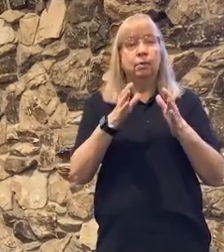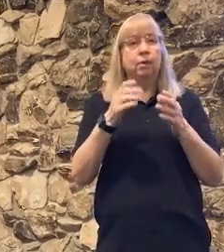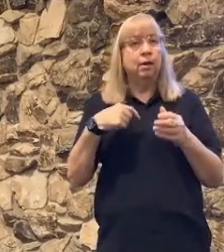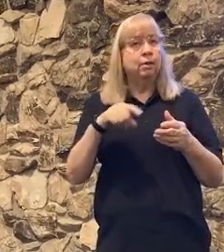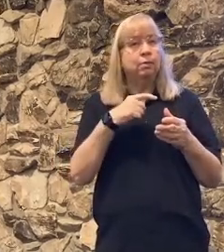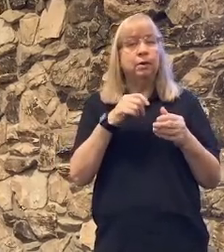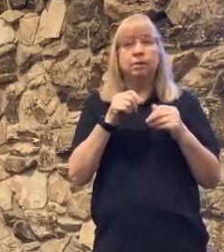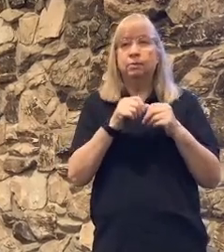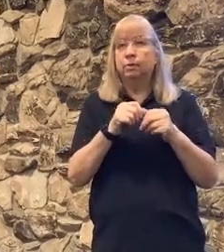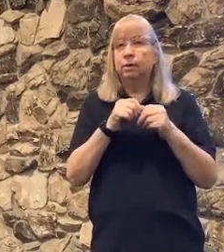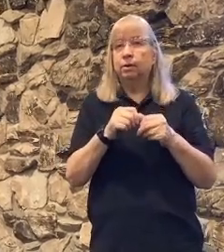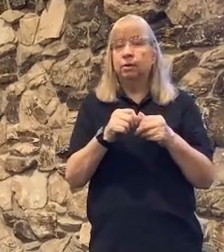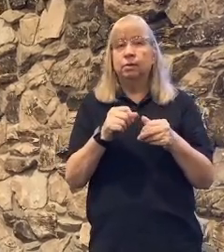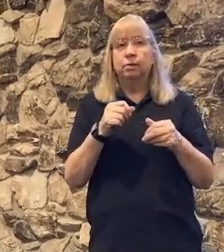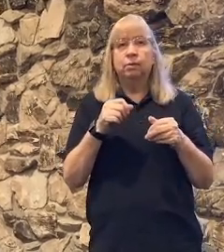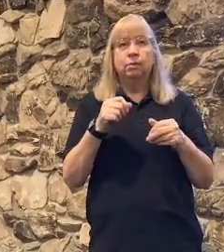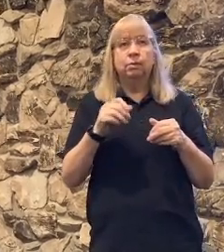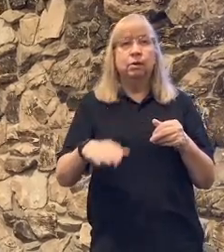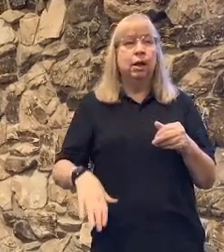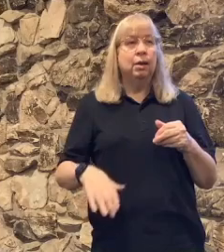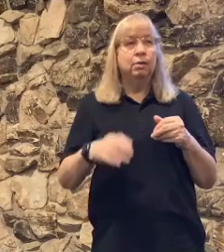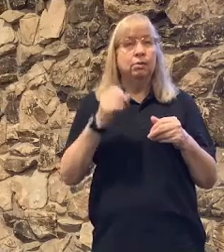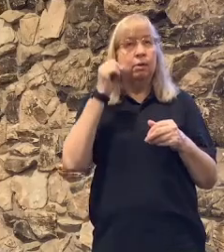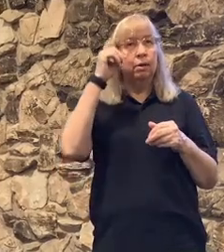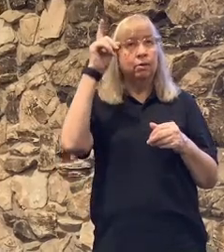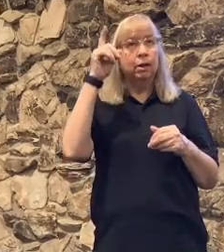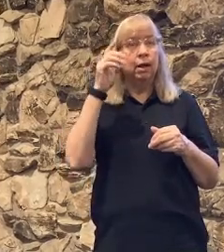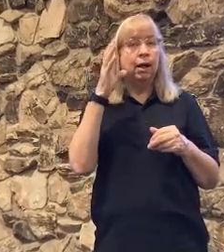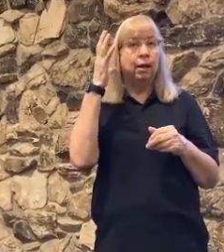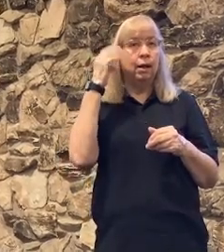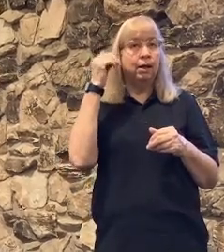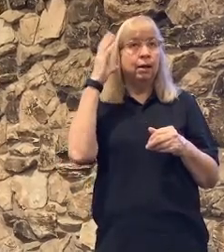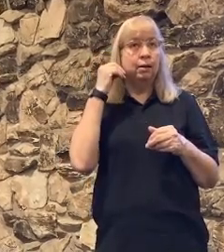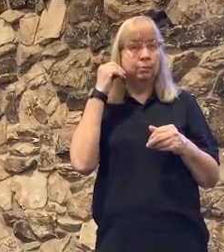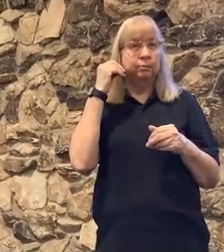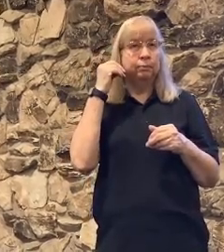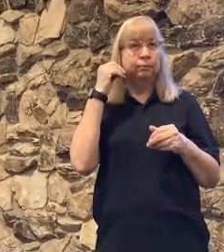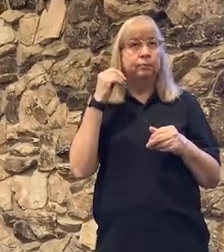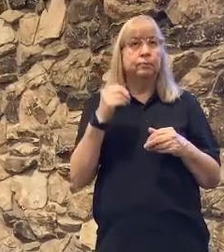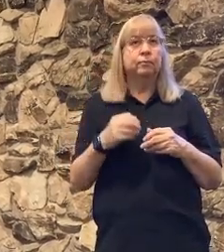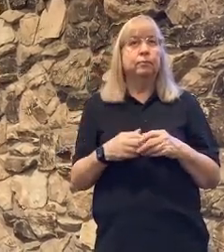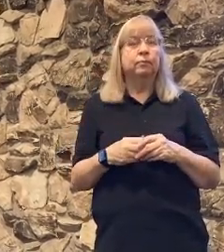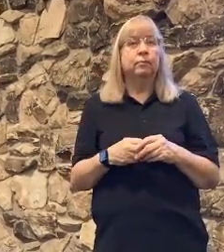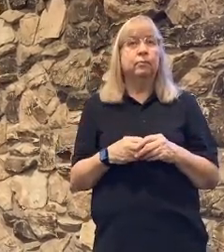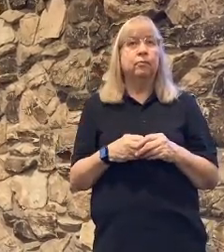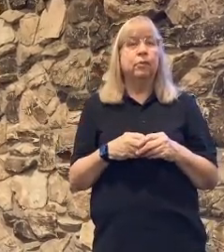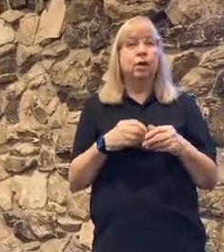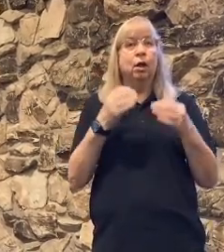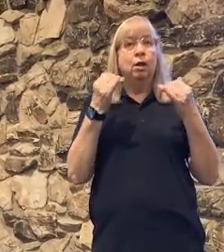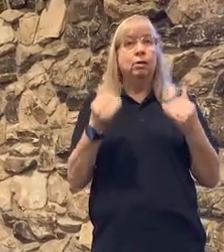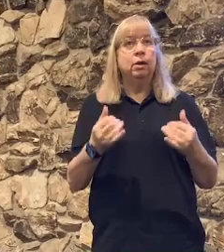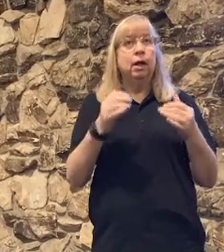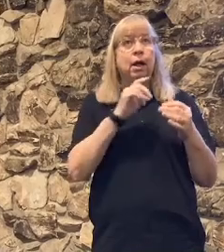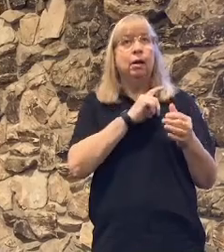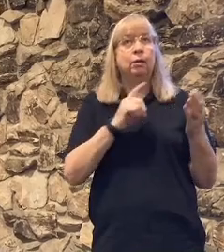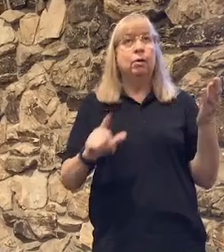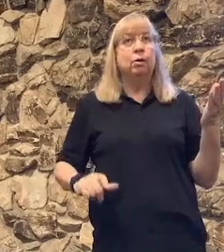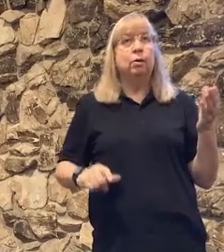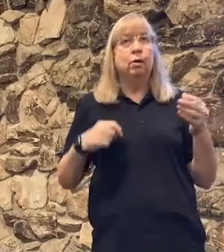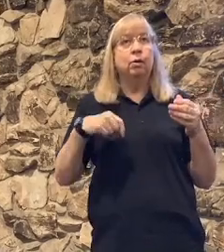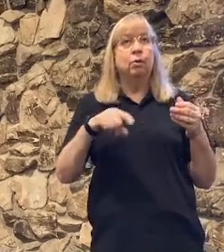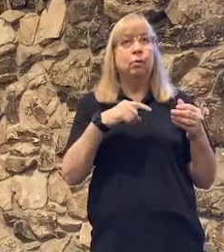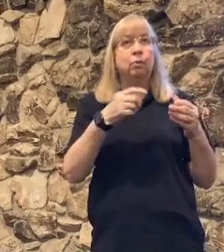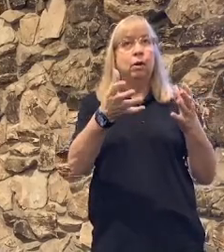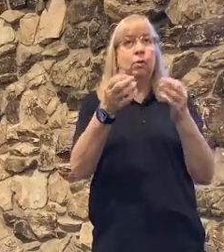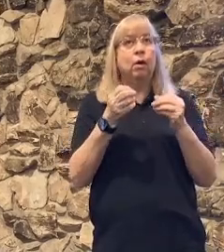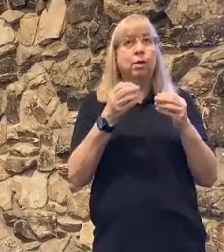still have yet to understand and experience. So today, Lord, we want to give you a